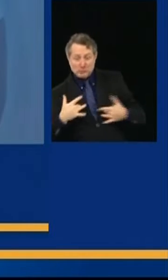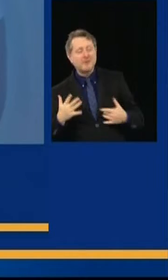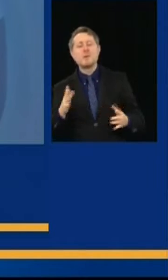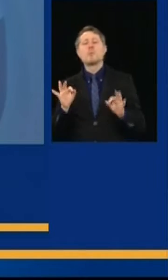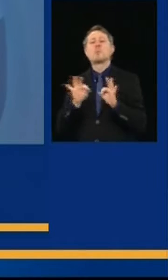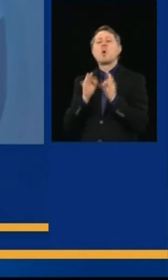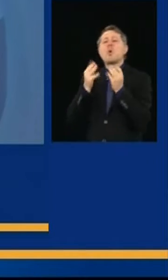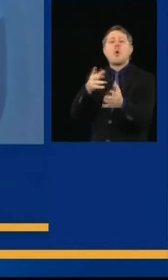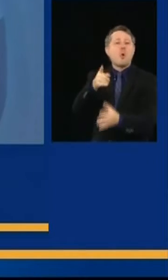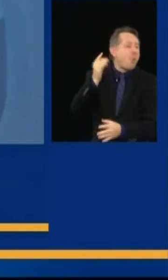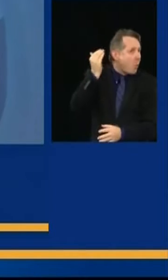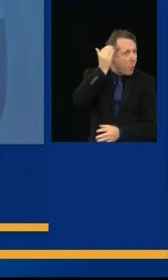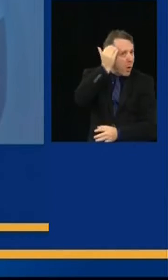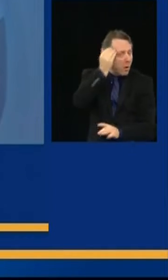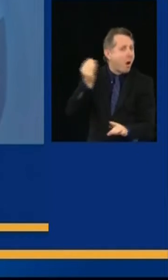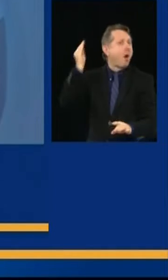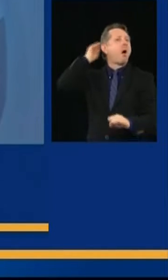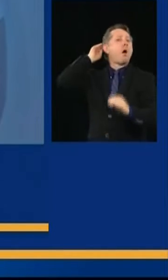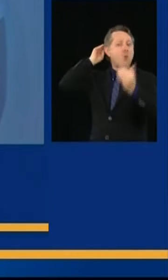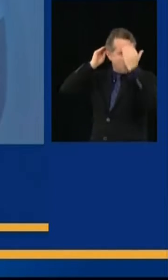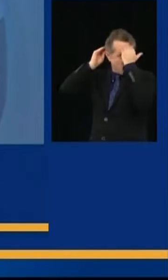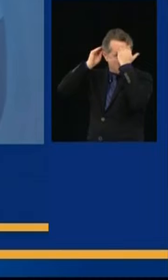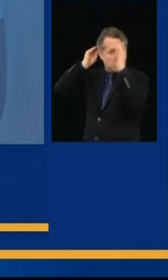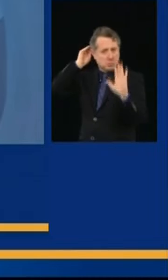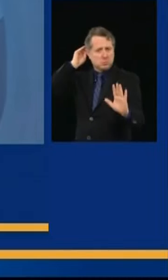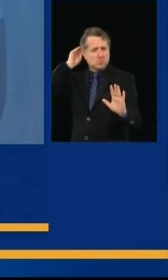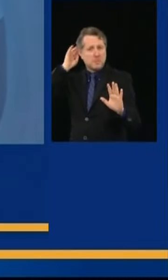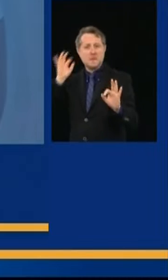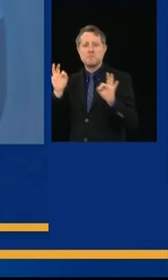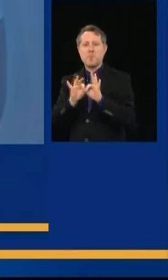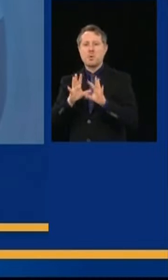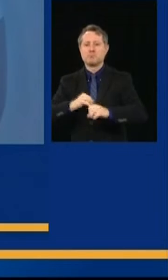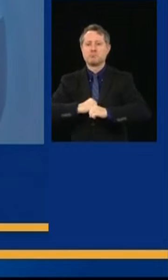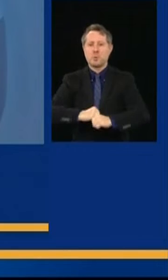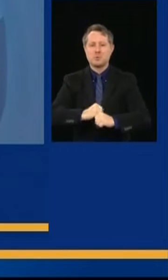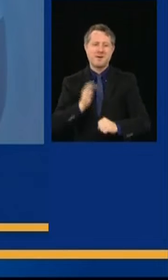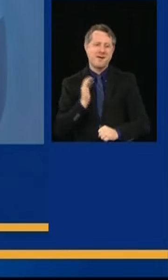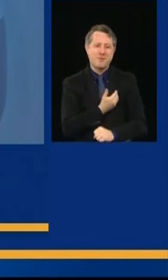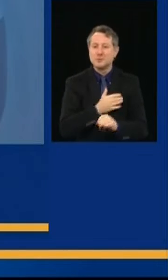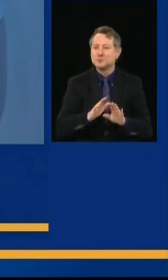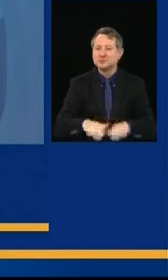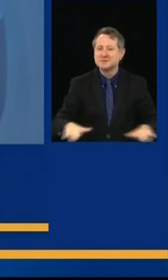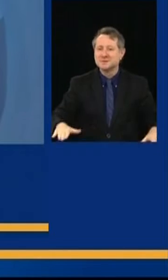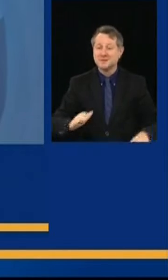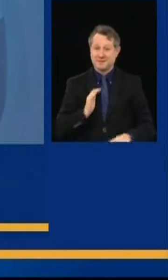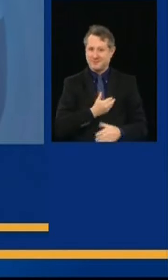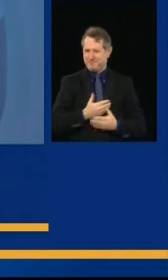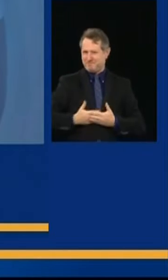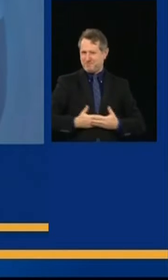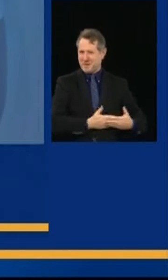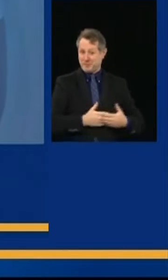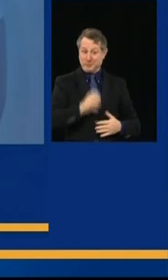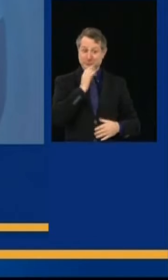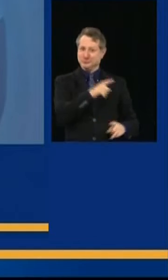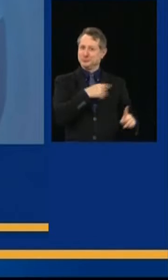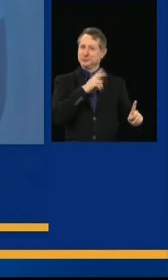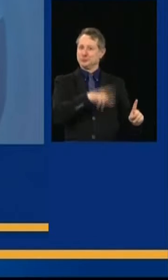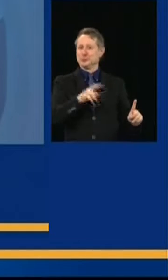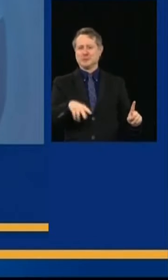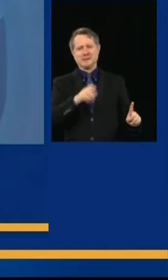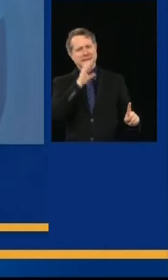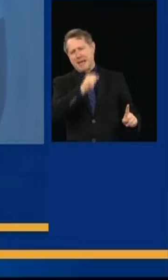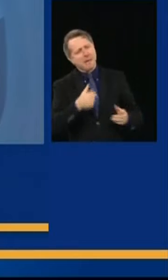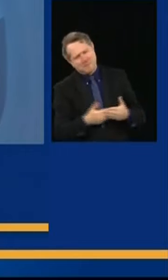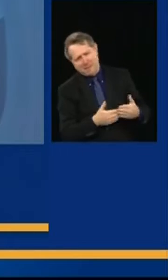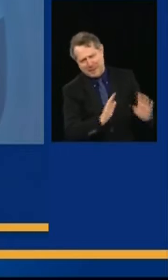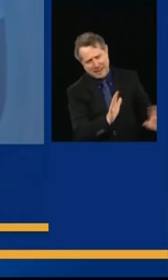job is to protect our children. My baby is 22, not really a baby anymore, she likes to tell me. She's